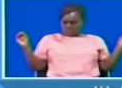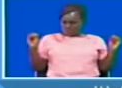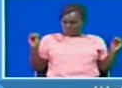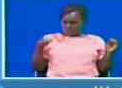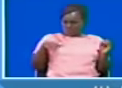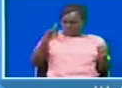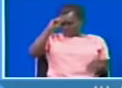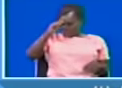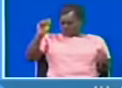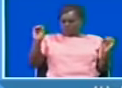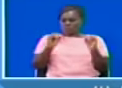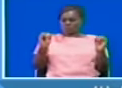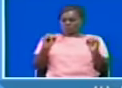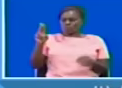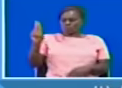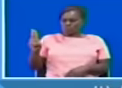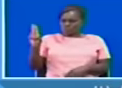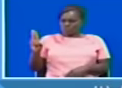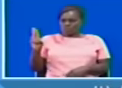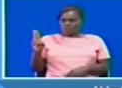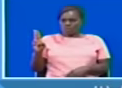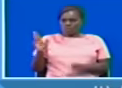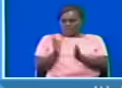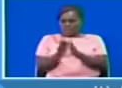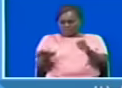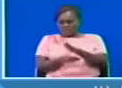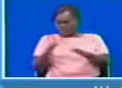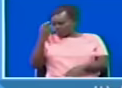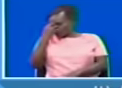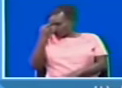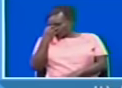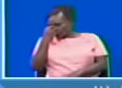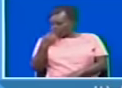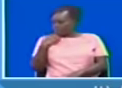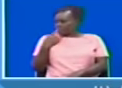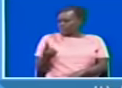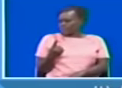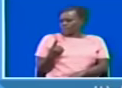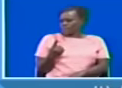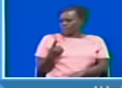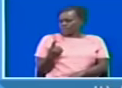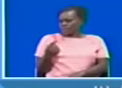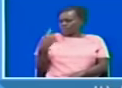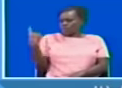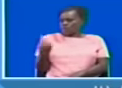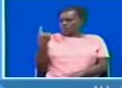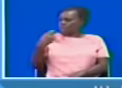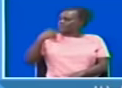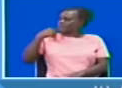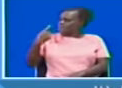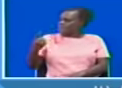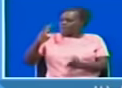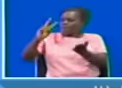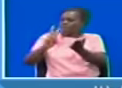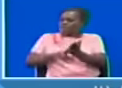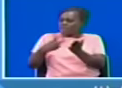he disrespects President Uhuru Kenyatta and his deputy William Ruto. Kingi instead said that he only points out failures